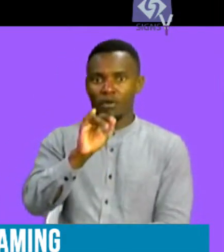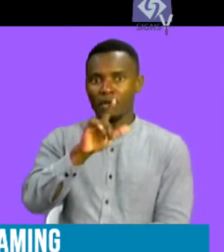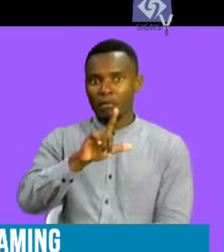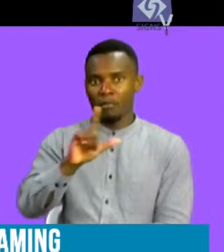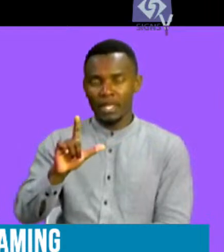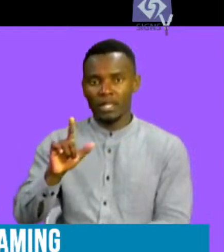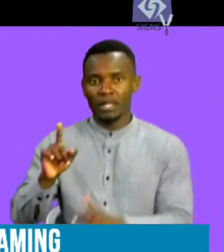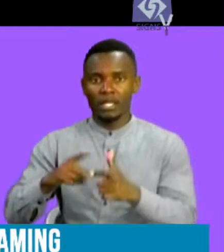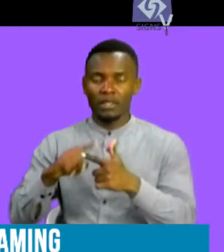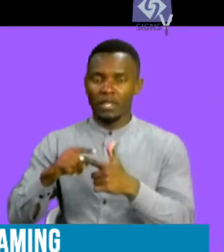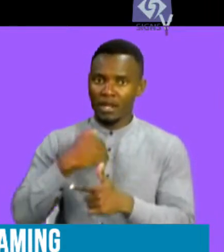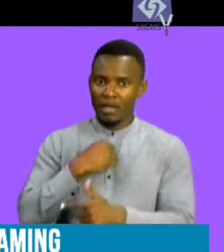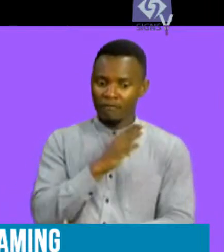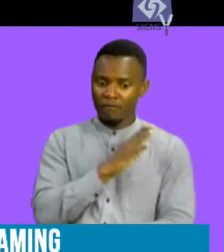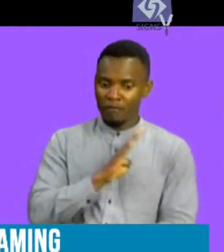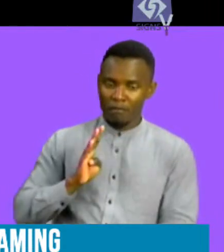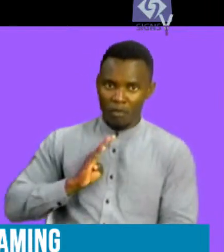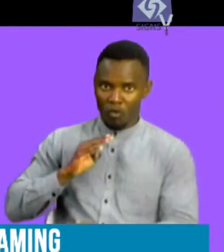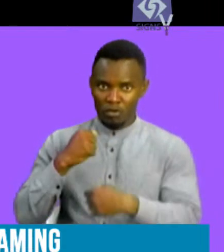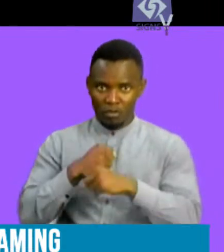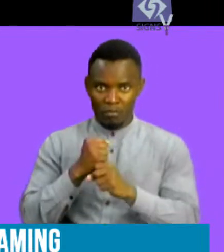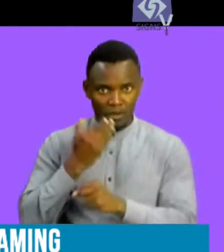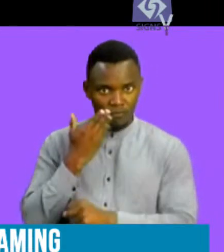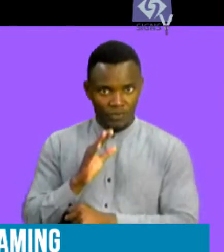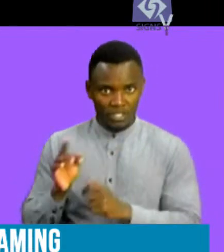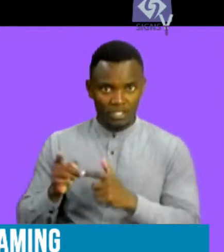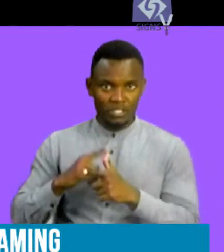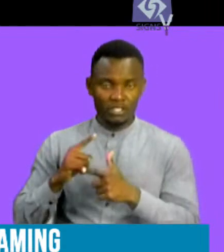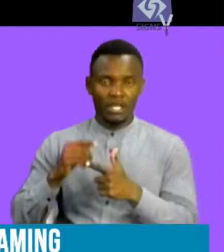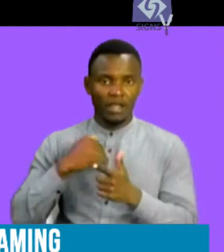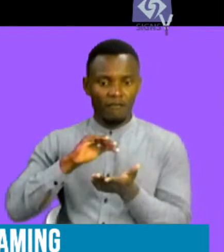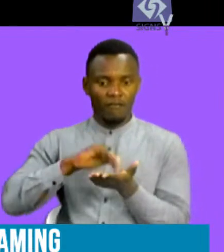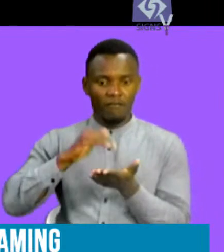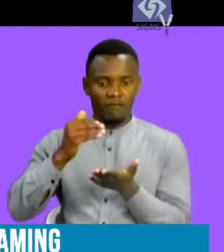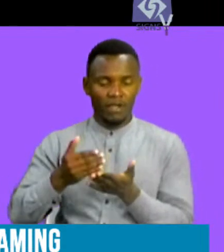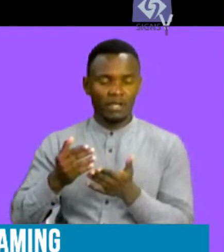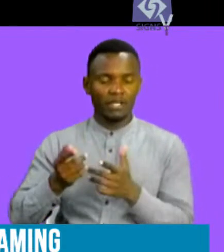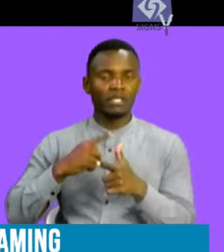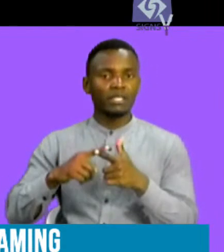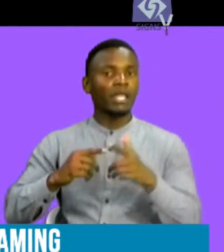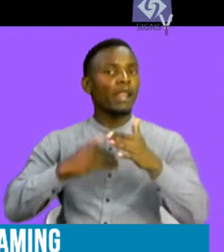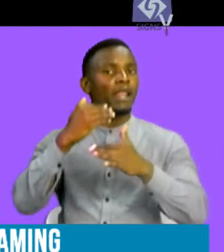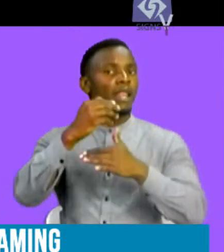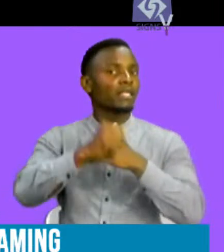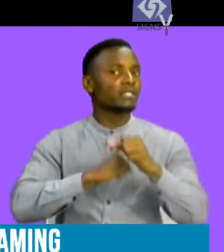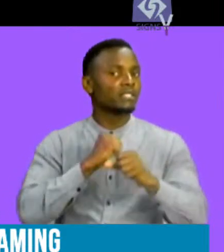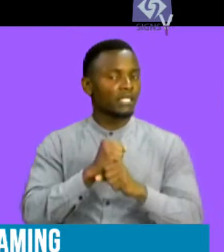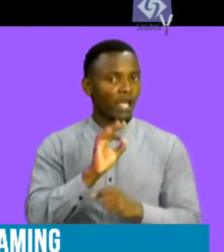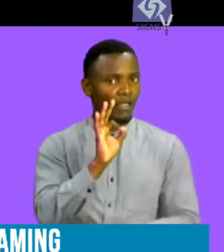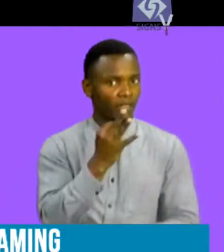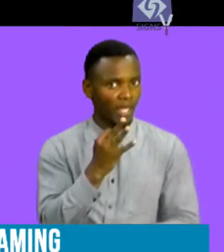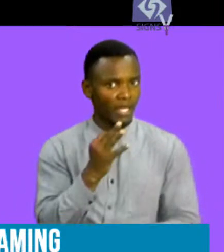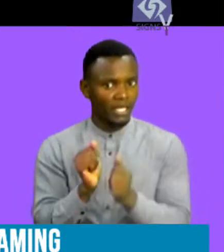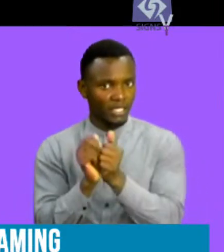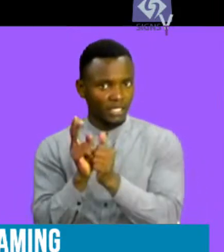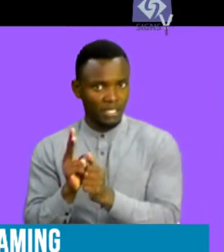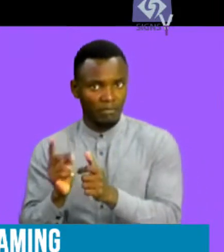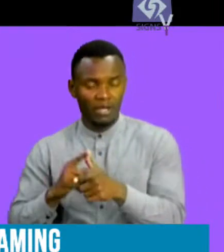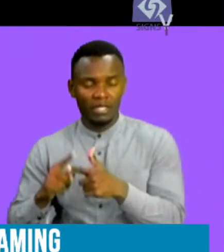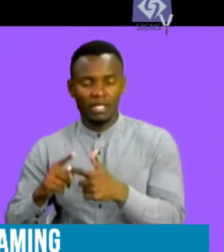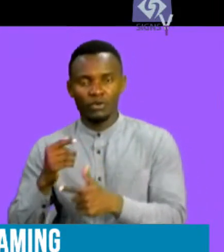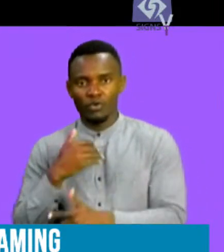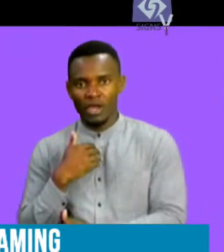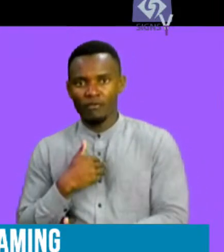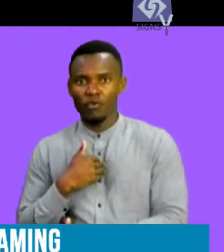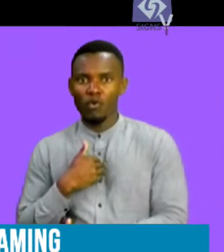established, for me that would be a huge success, so that when we celebrate that day on 3rd of December, we have less of